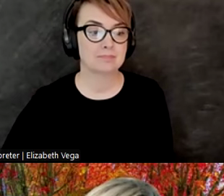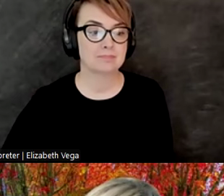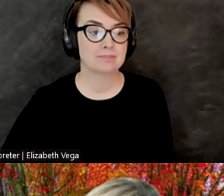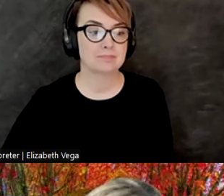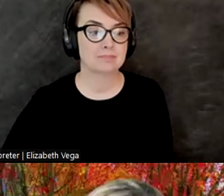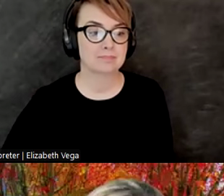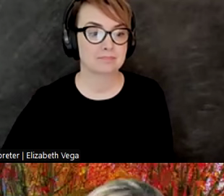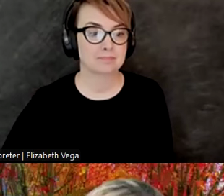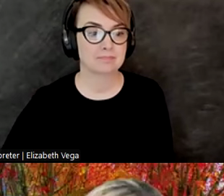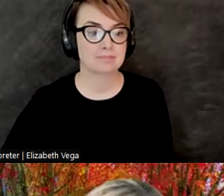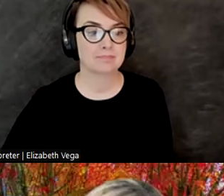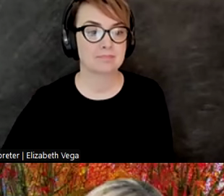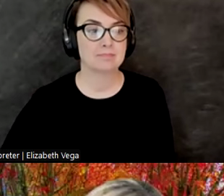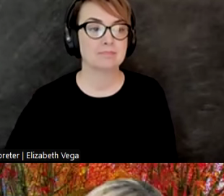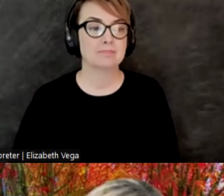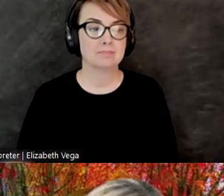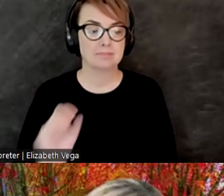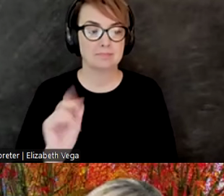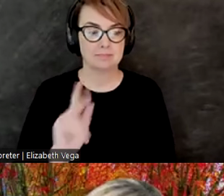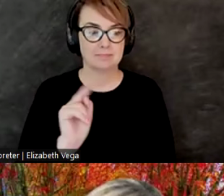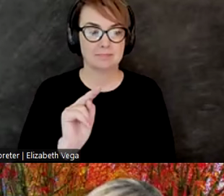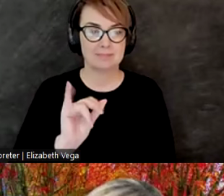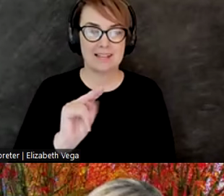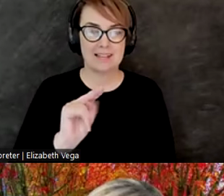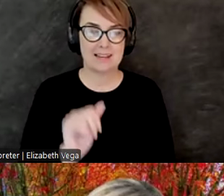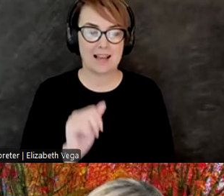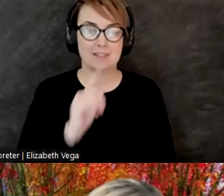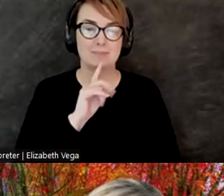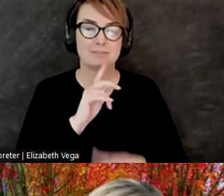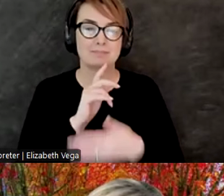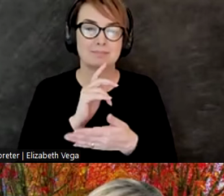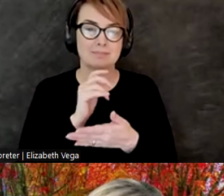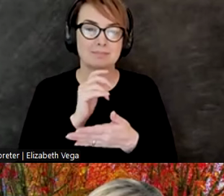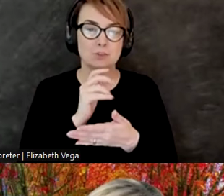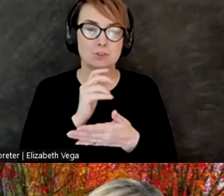Nina, to catch you up and to get us back on the same page,